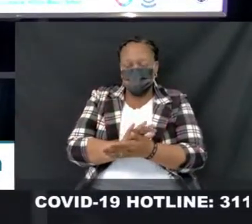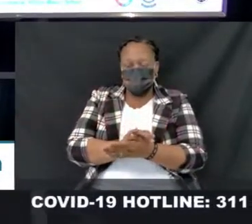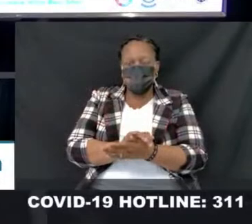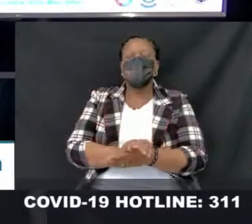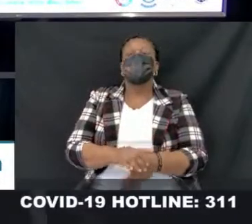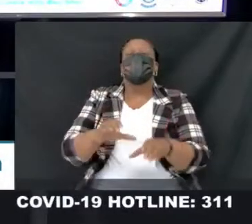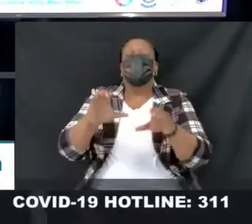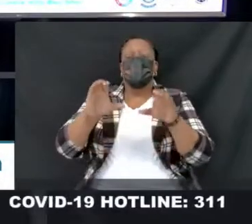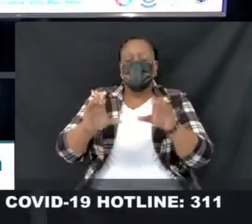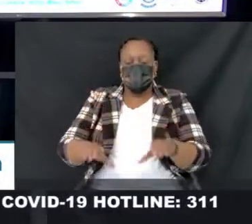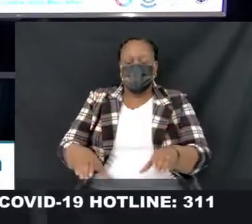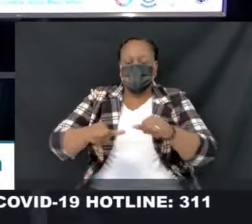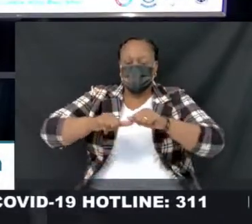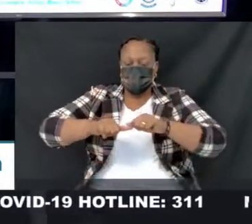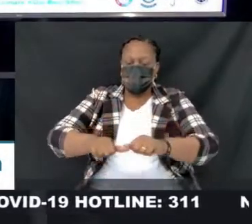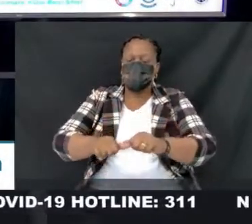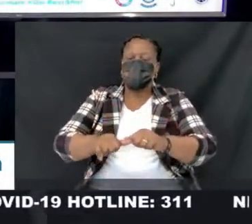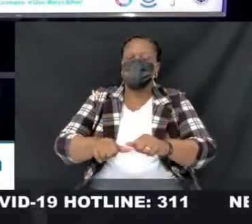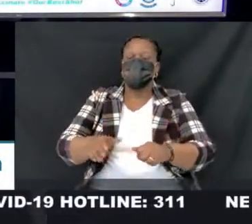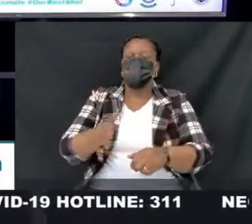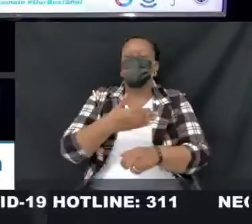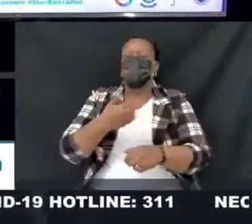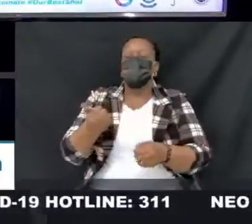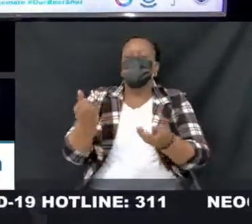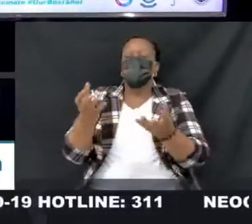trend downwards. Thank you.